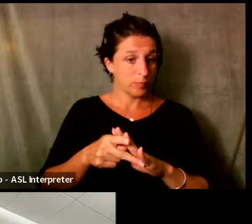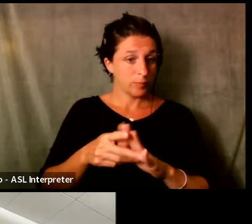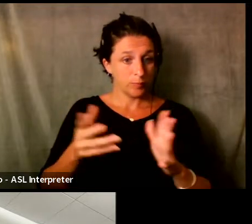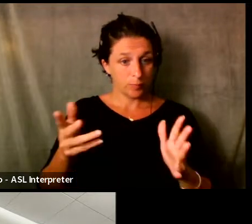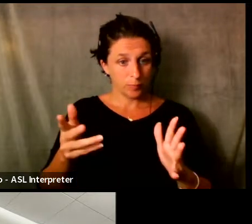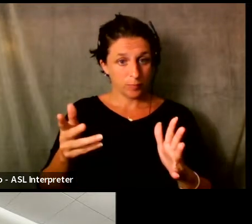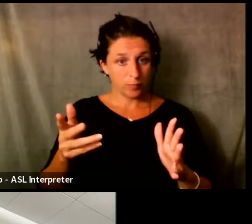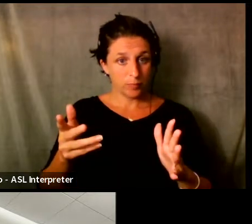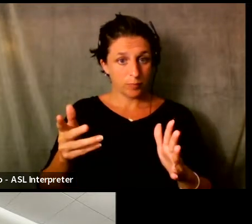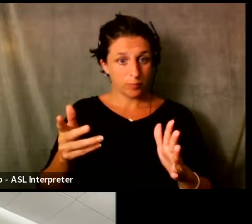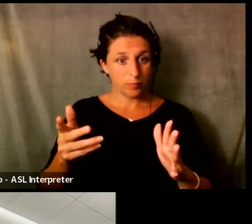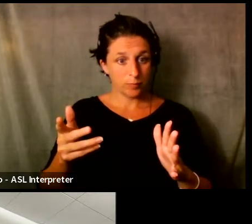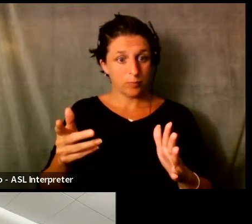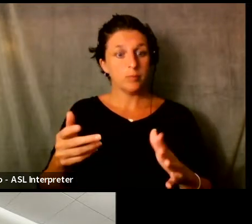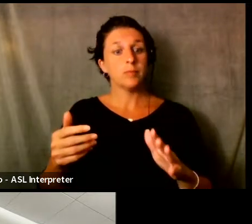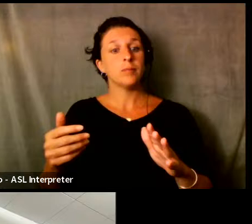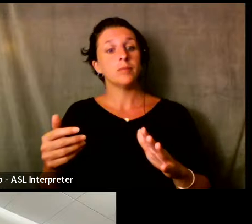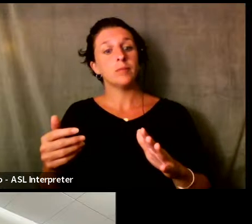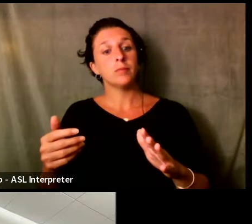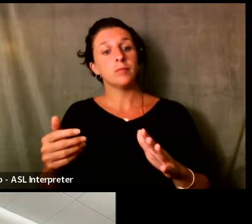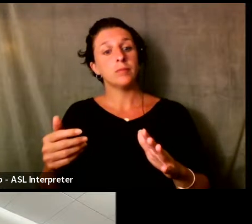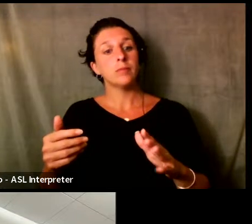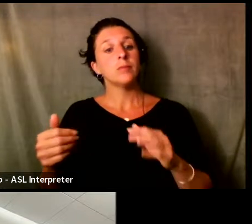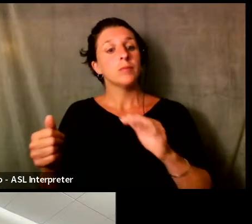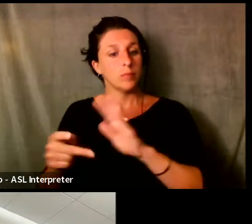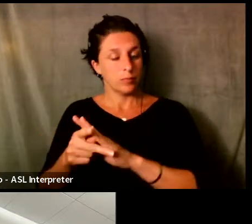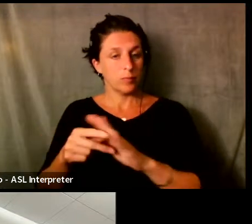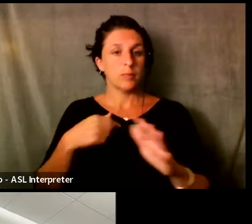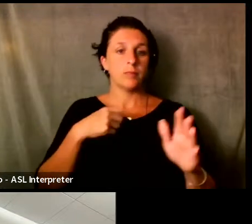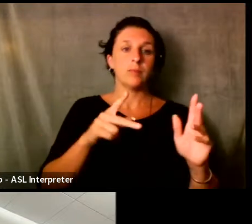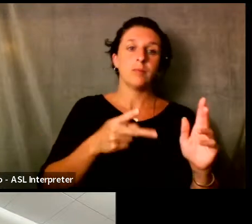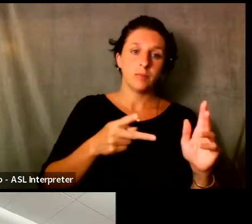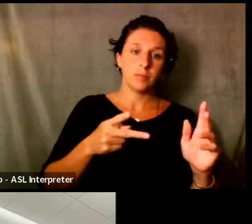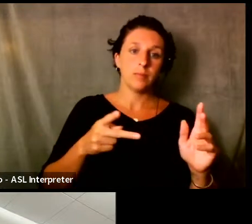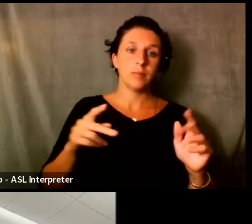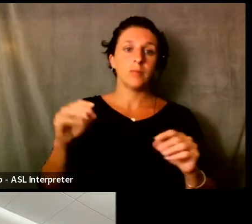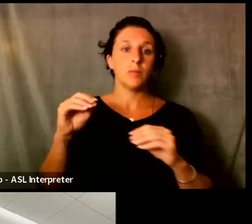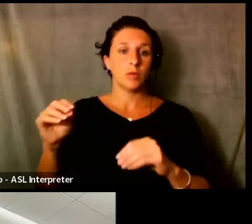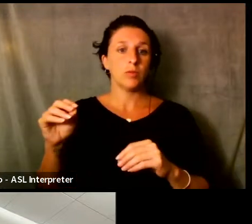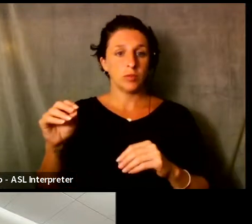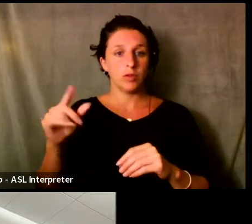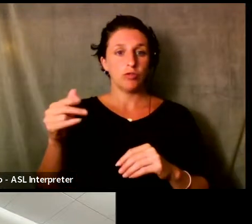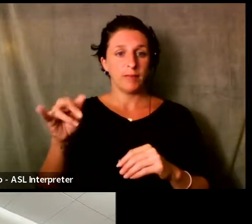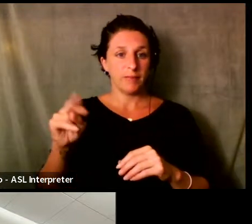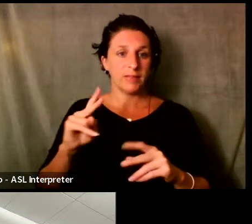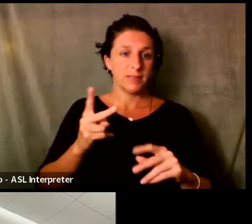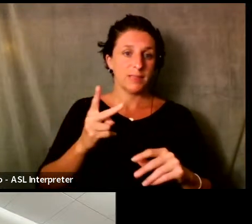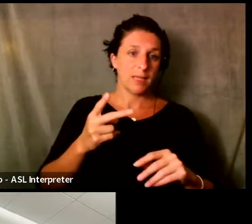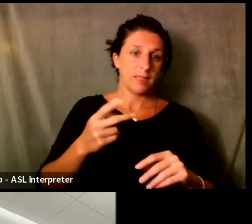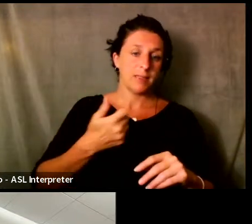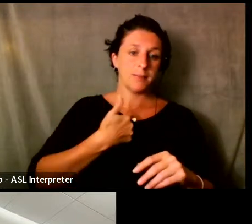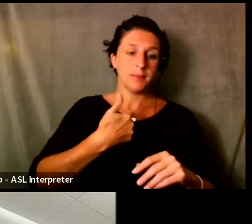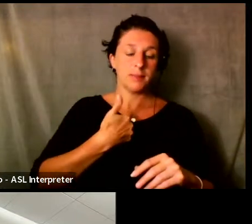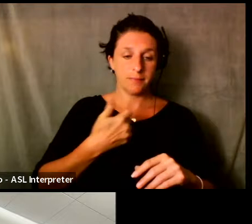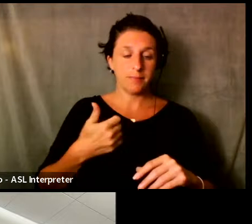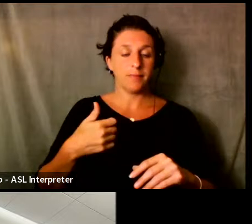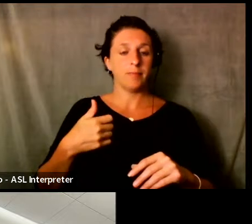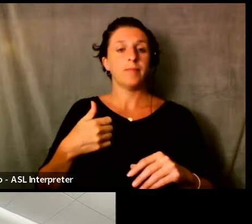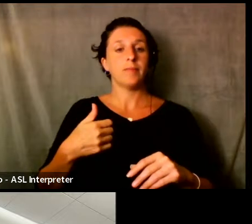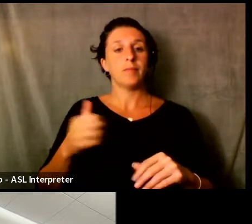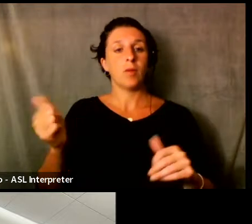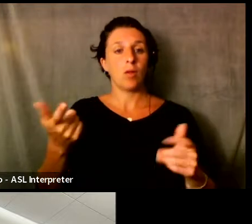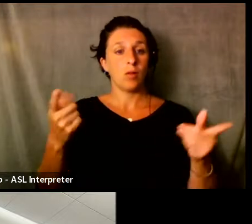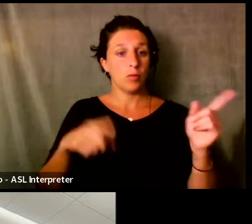Okay, So move. thank you. And I'll second. Okay, motion by trustee Griffin, second by myself. All